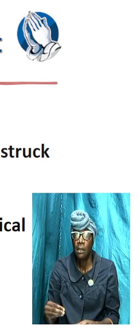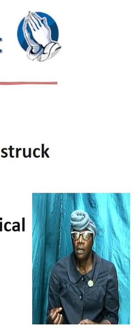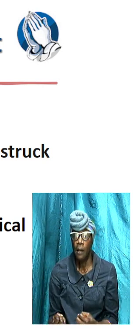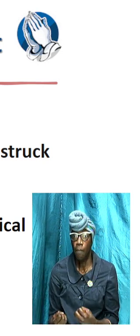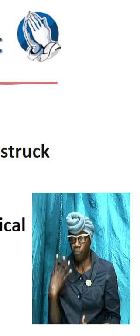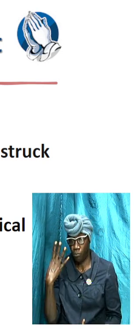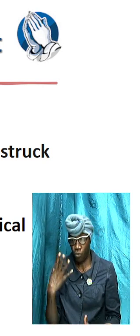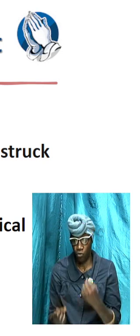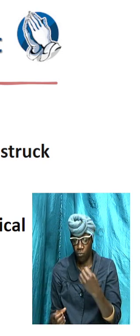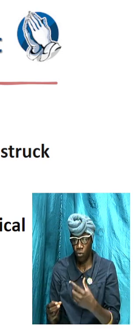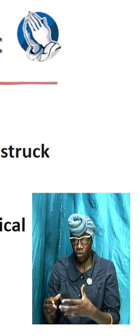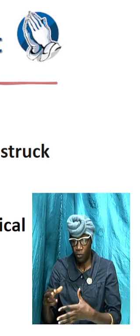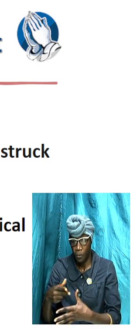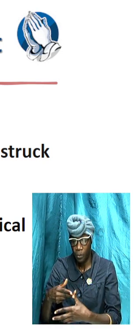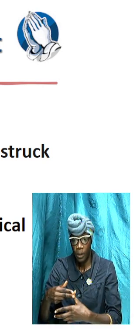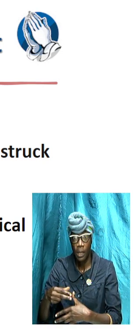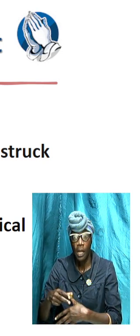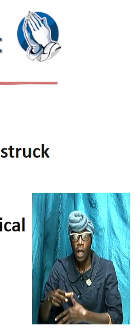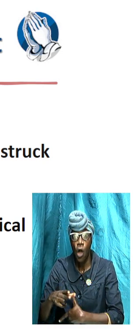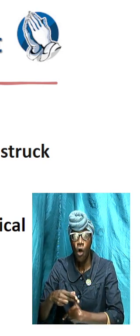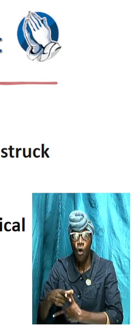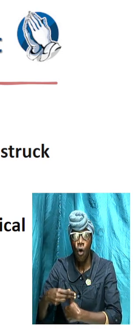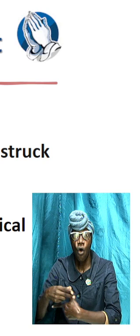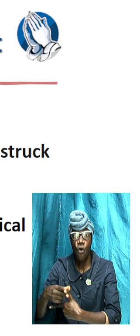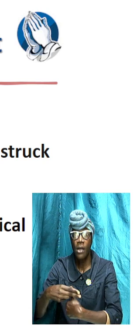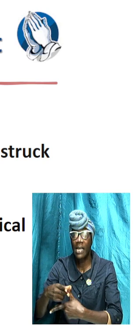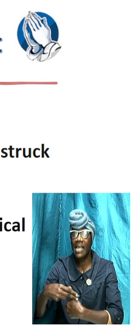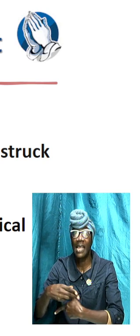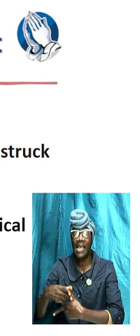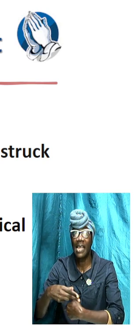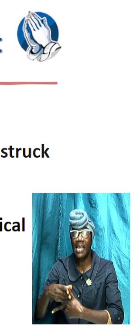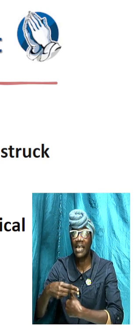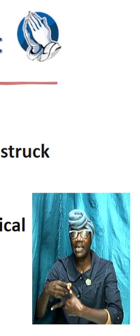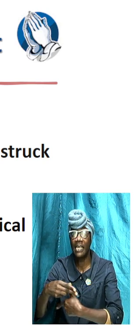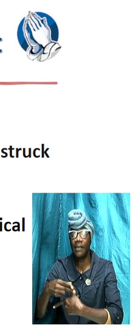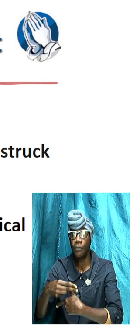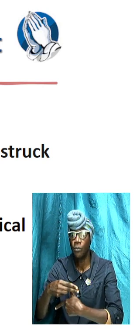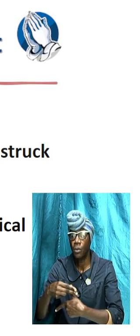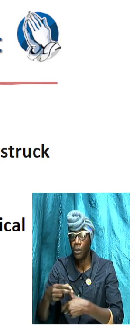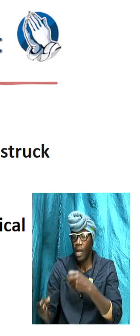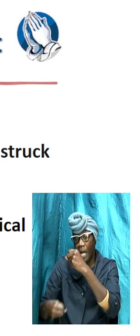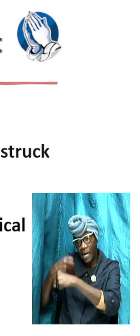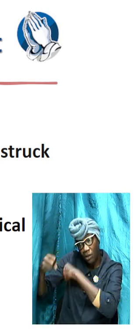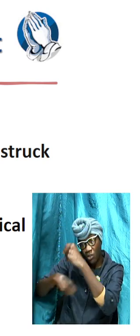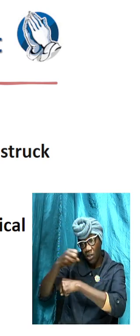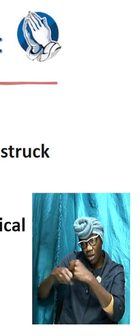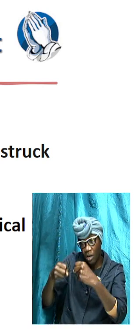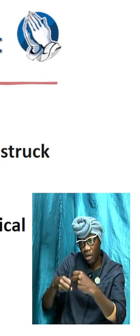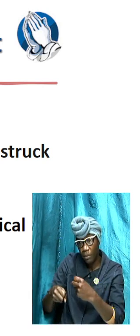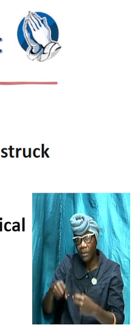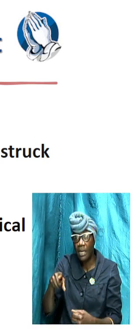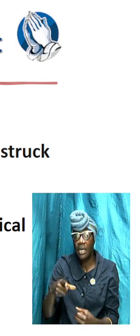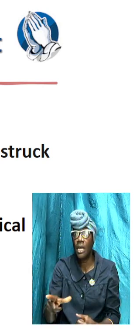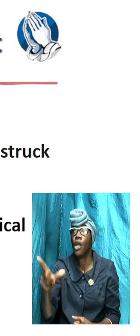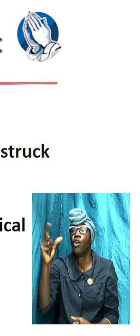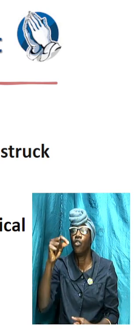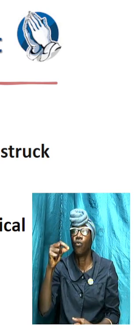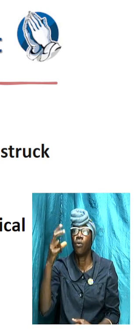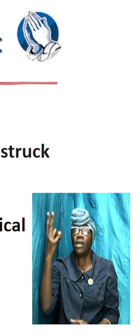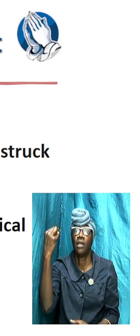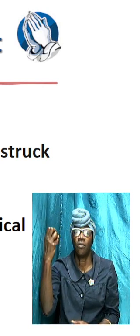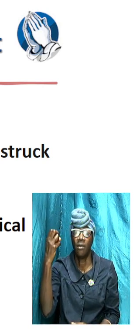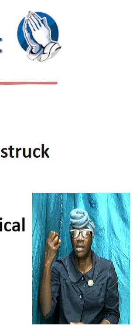hurricanes and tropical storms that has taken place over the years. For example, in 2012, you can remember